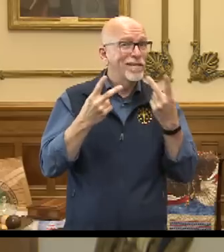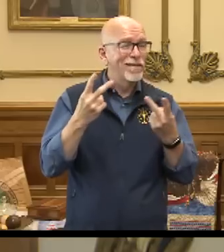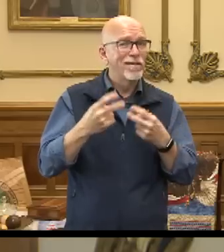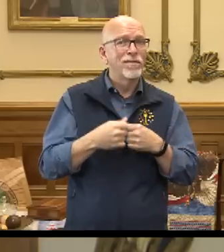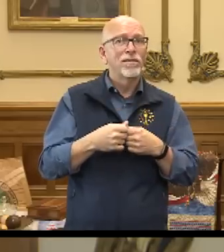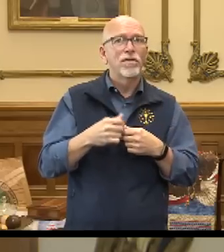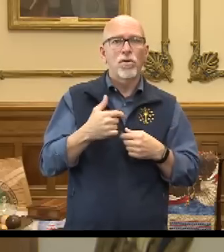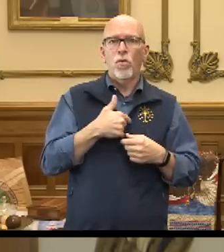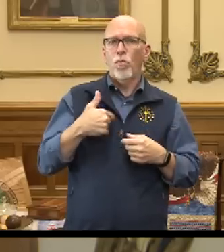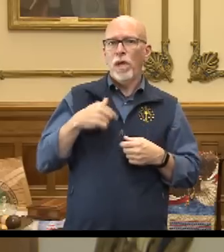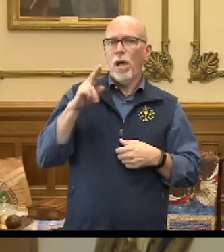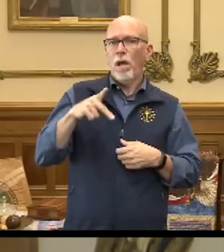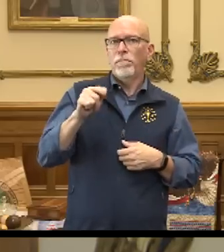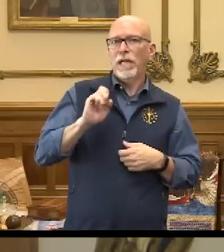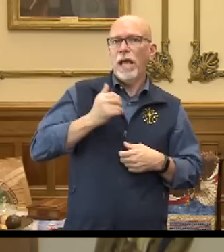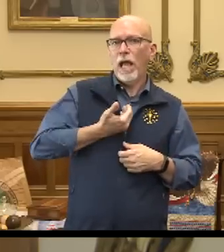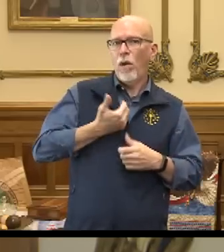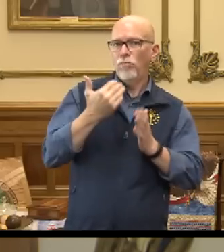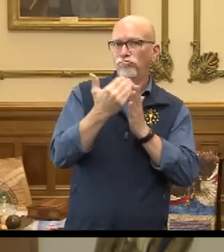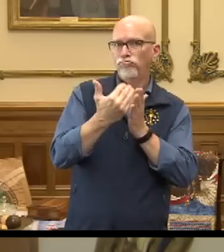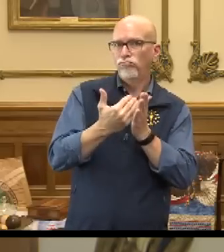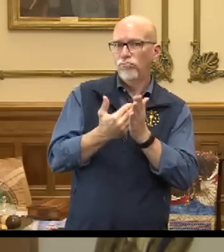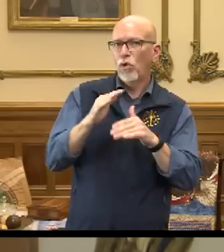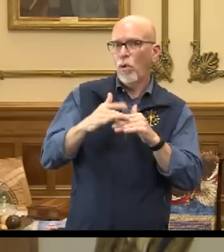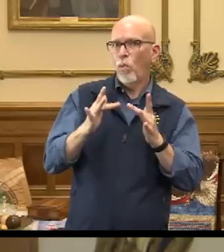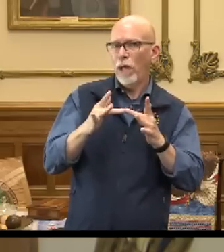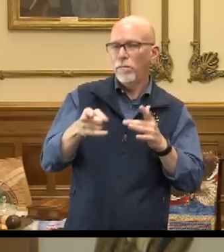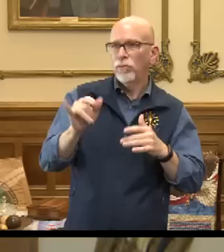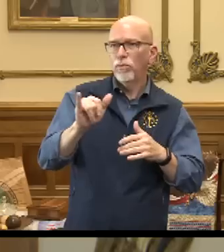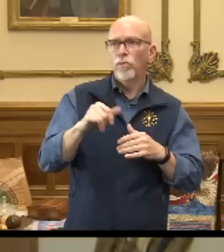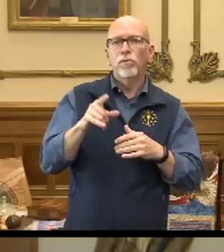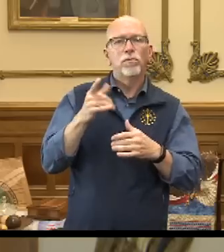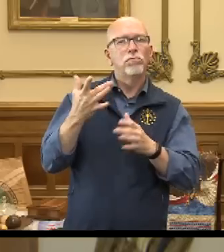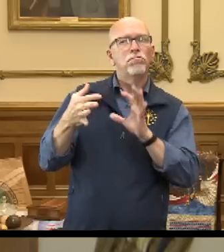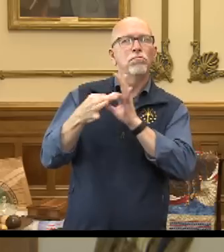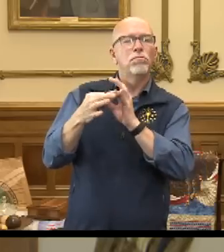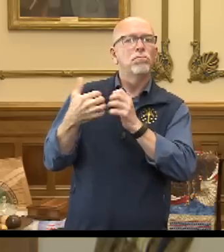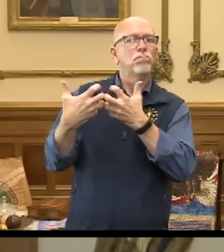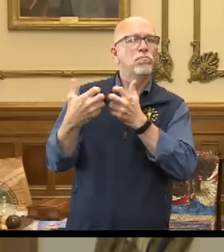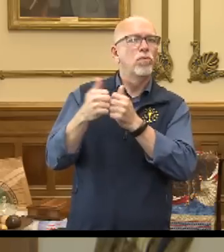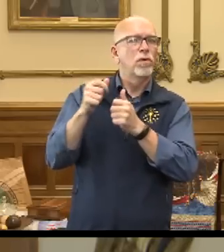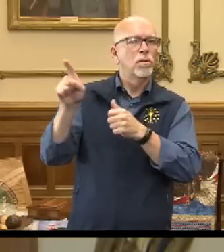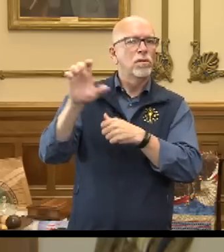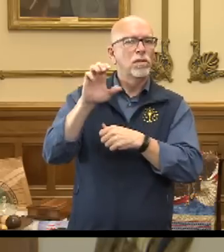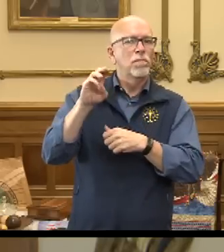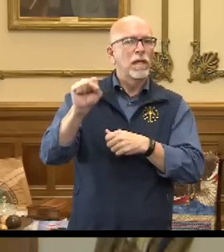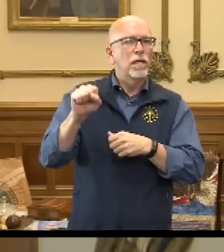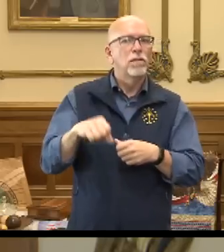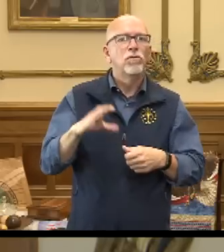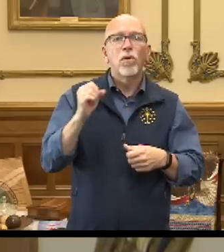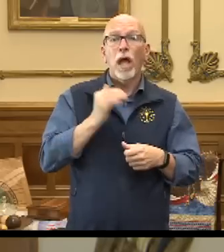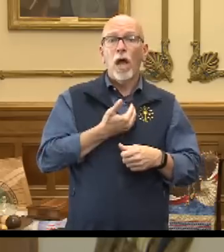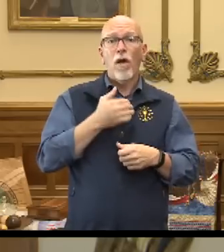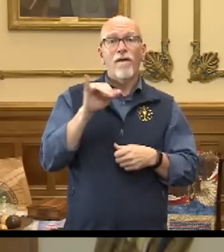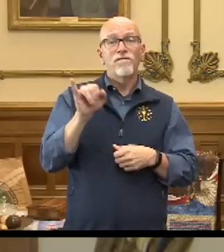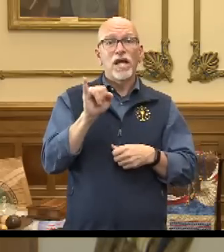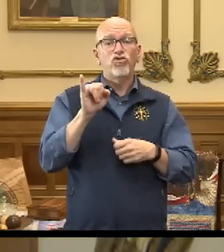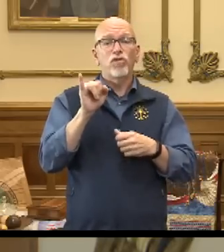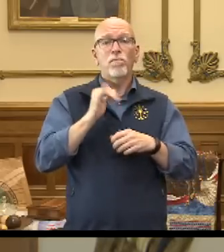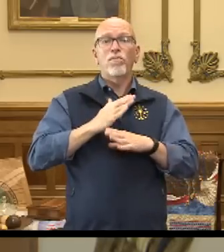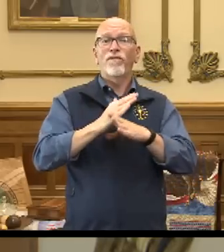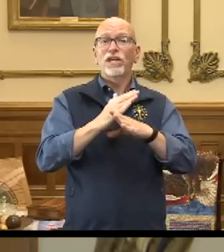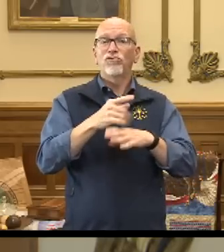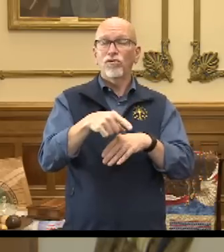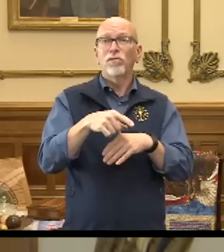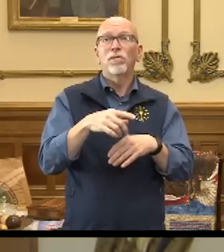and therefore we updated our guidelines on our website to correspond with what CMS came out with. So again, our infection preventionists, and